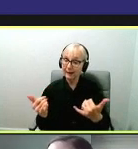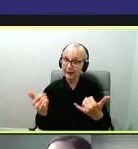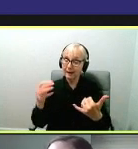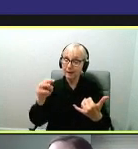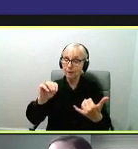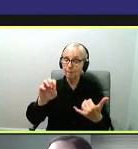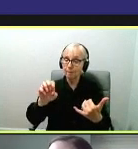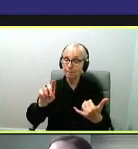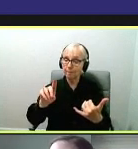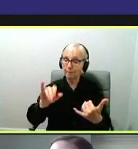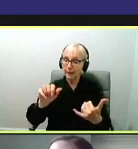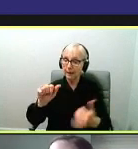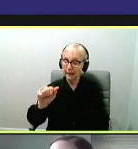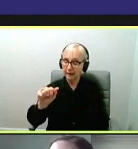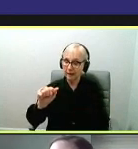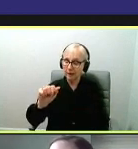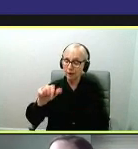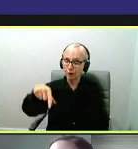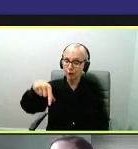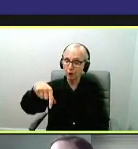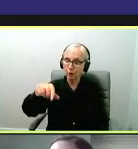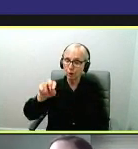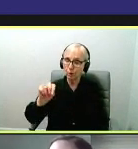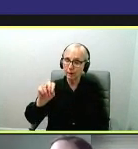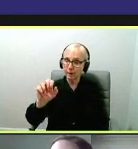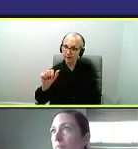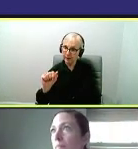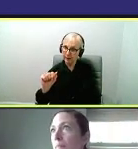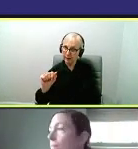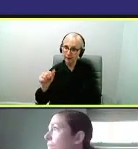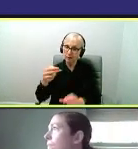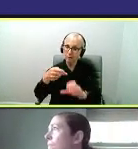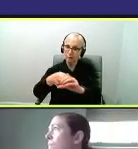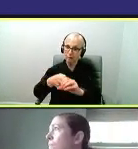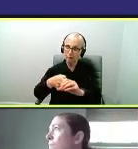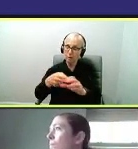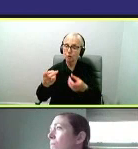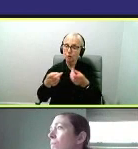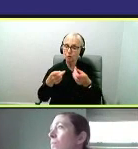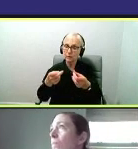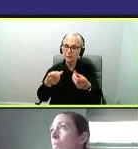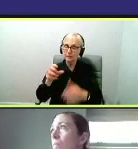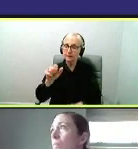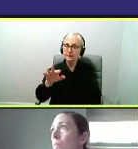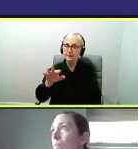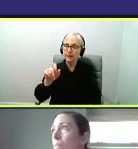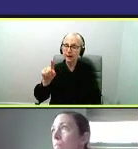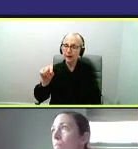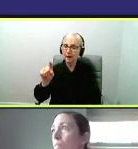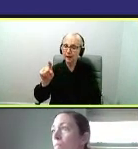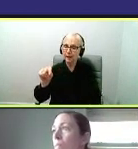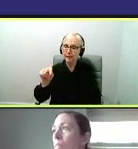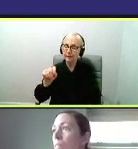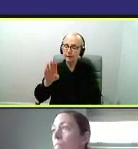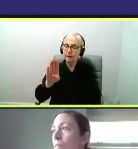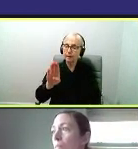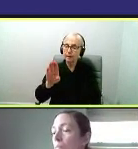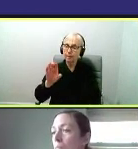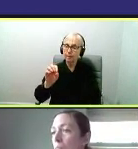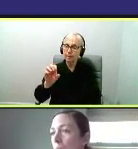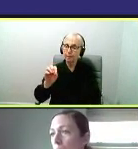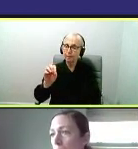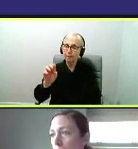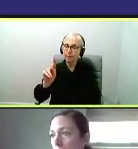of this morning's press conference. Joining us for this Q&A is Director Scott Bookman, our COVID-19 incident commander as well, and